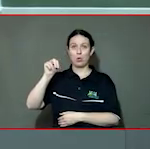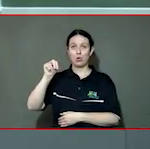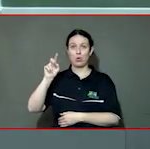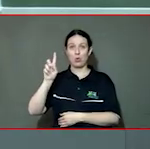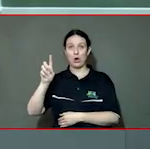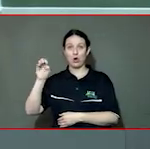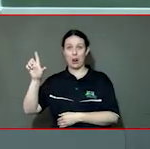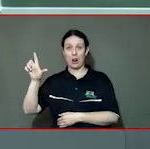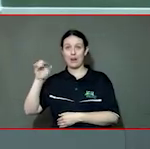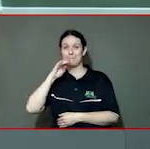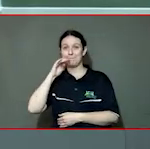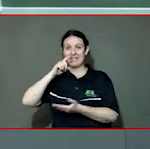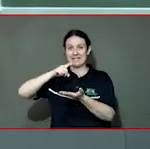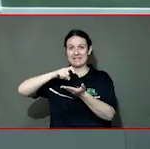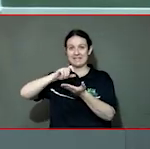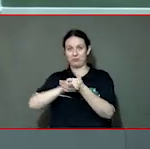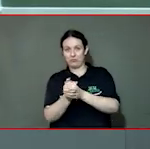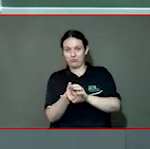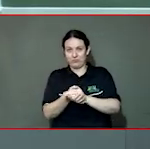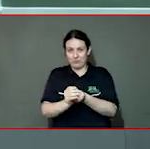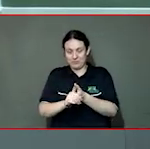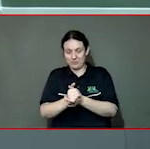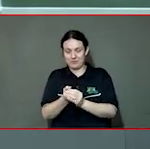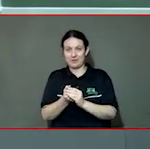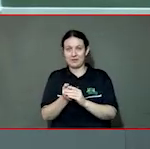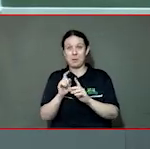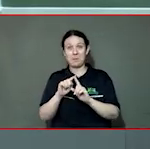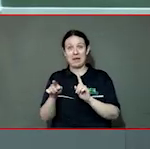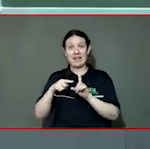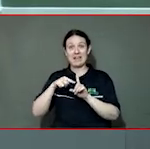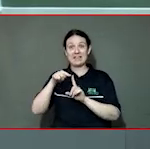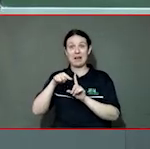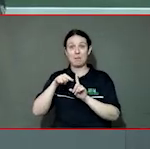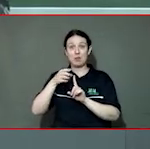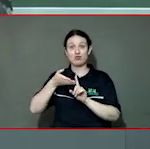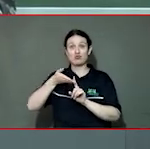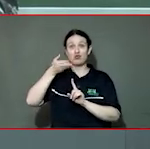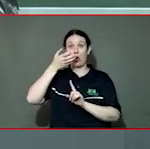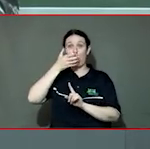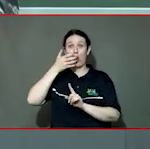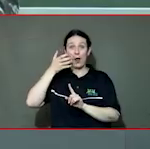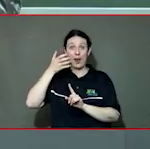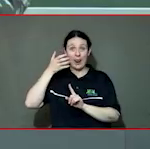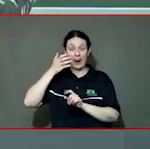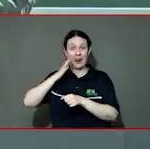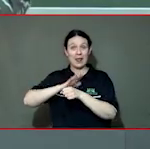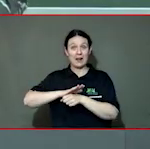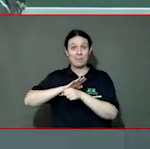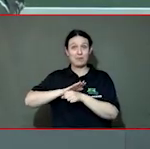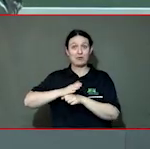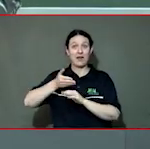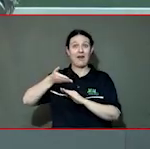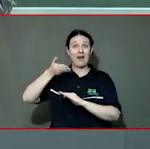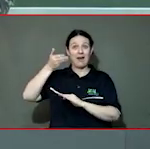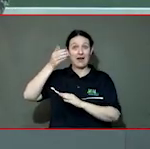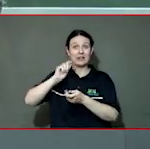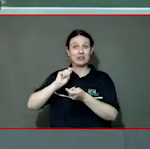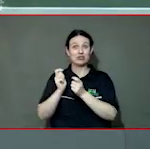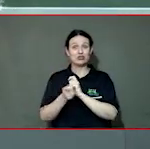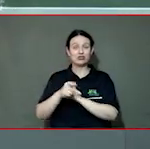hand sanitizer. But if you make the temperature too hot and the pressure too high, you get